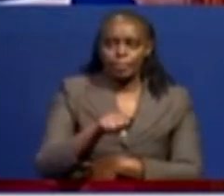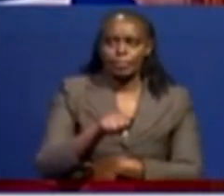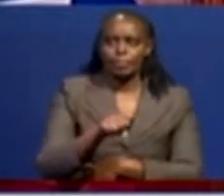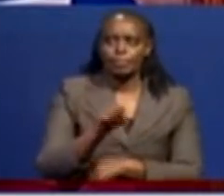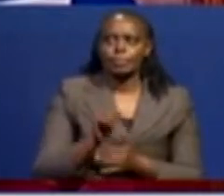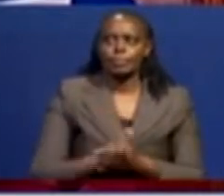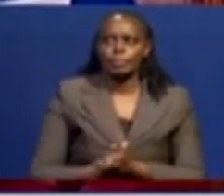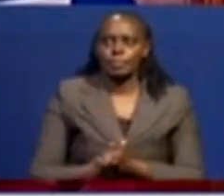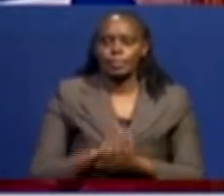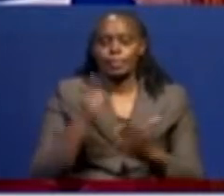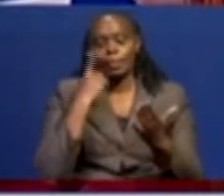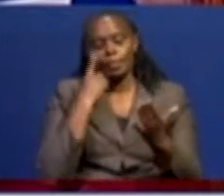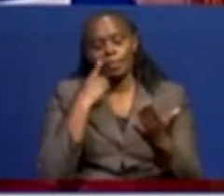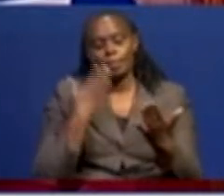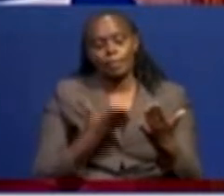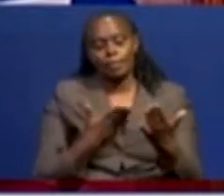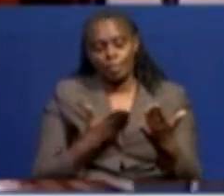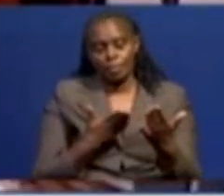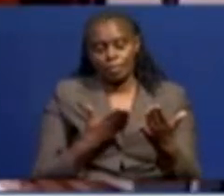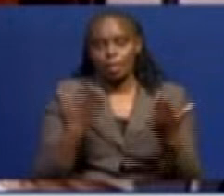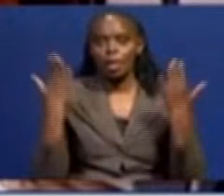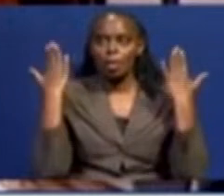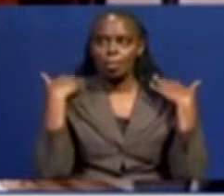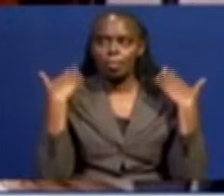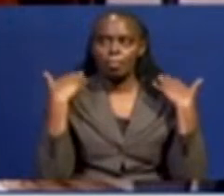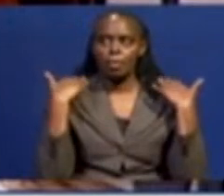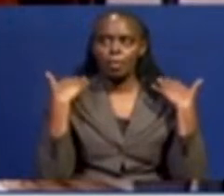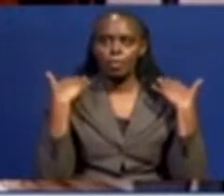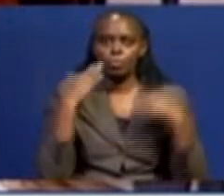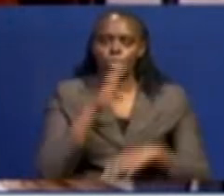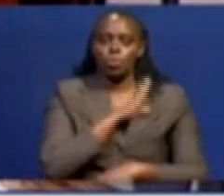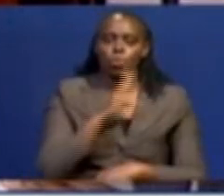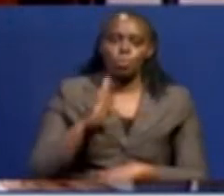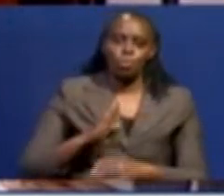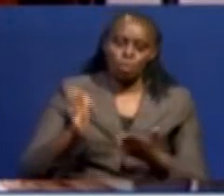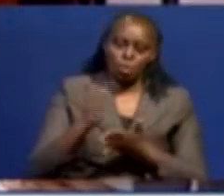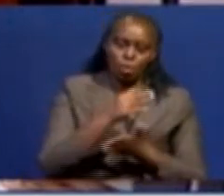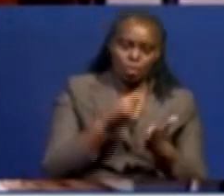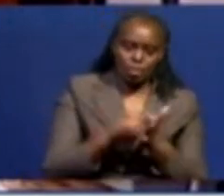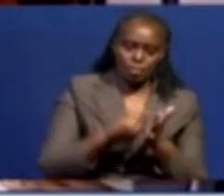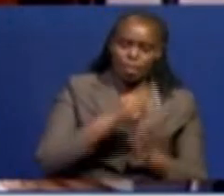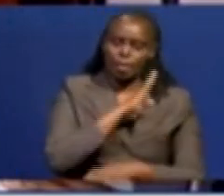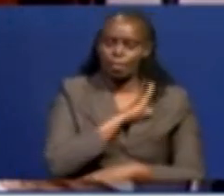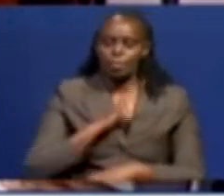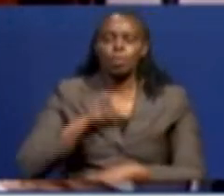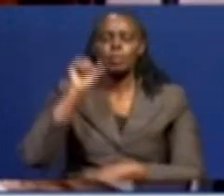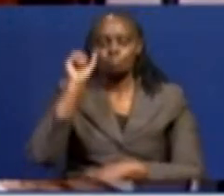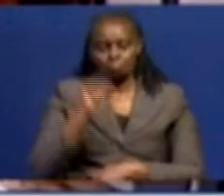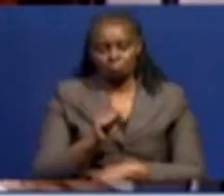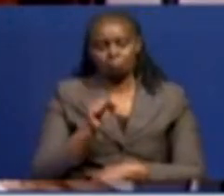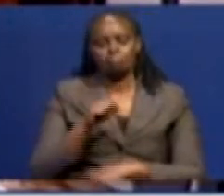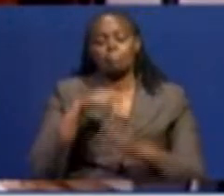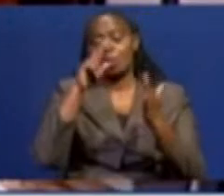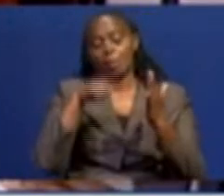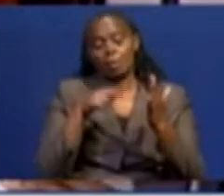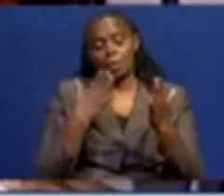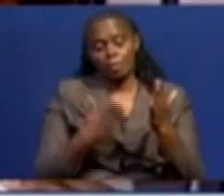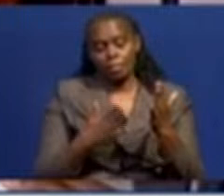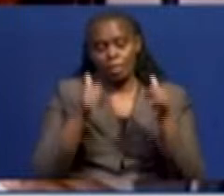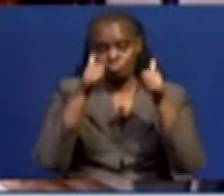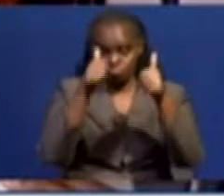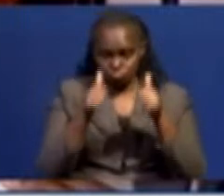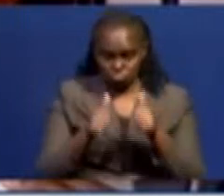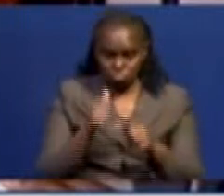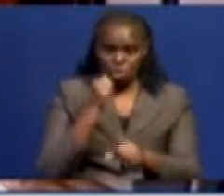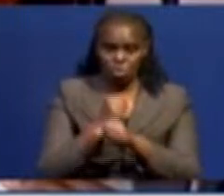Yes. You can see that it relates to the Meru County Revenue Board, correct? Yes. You can